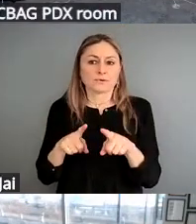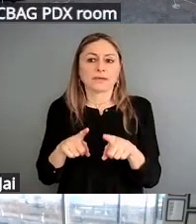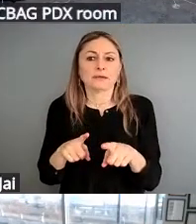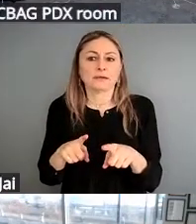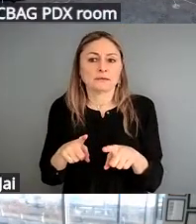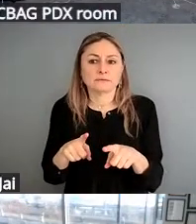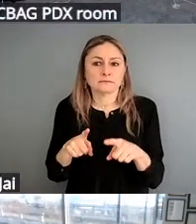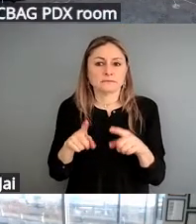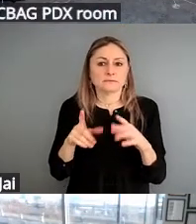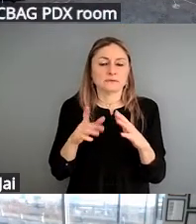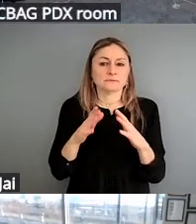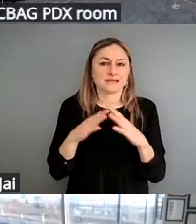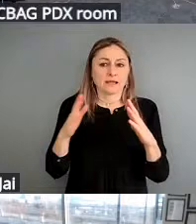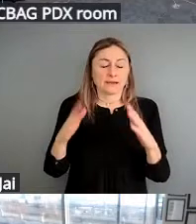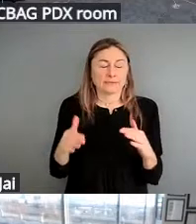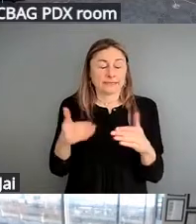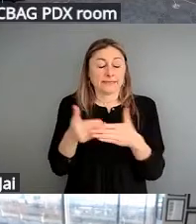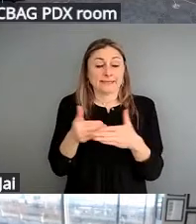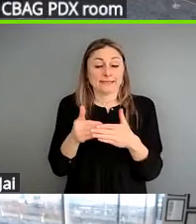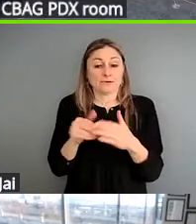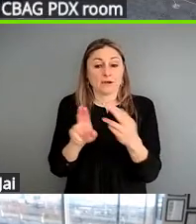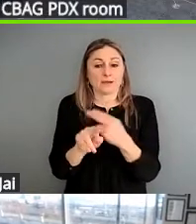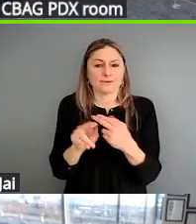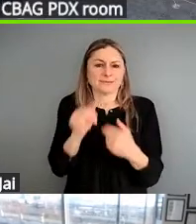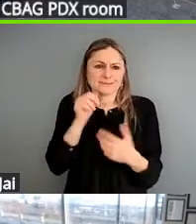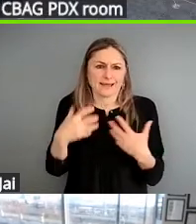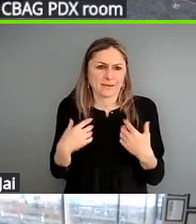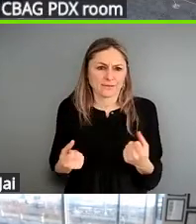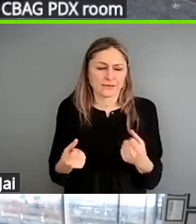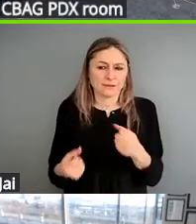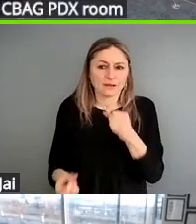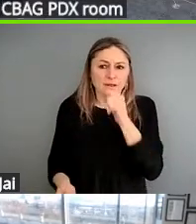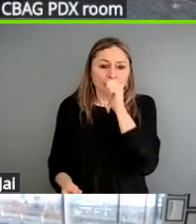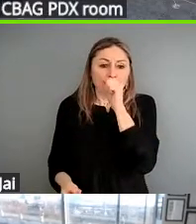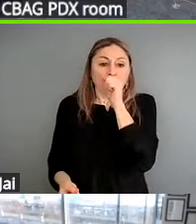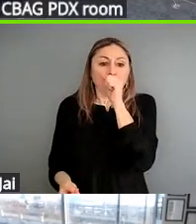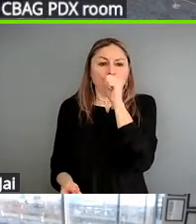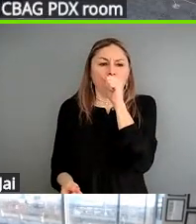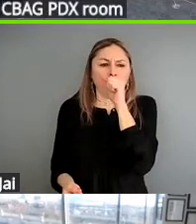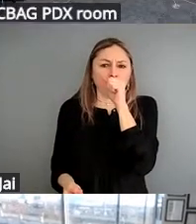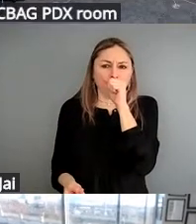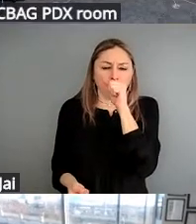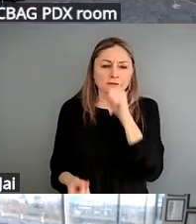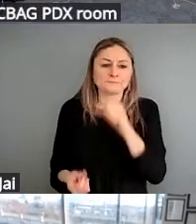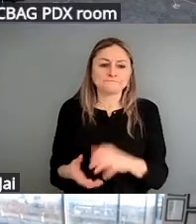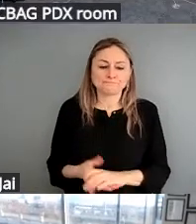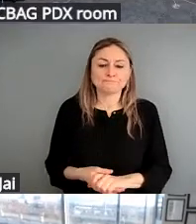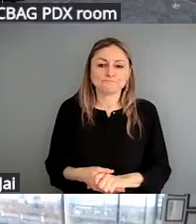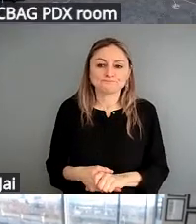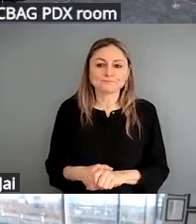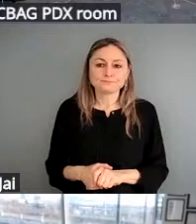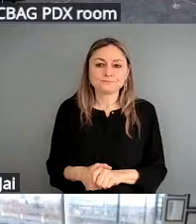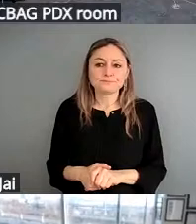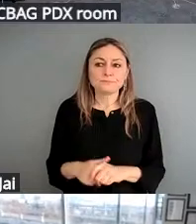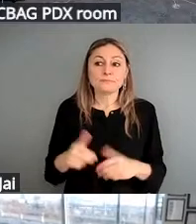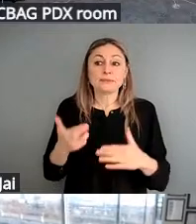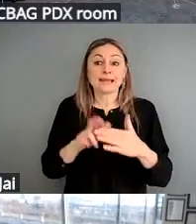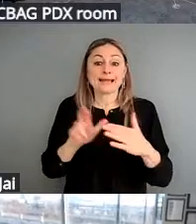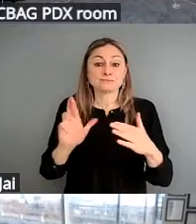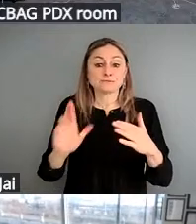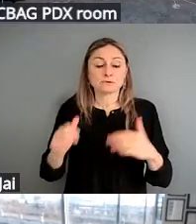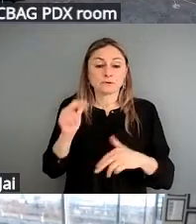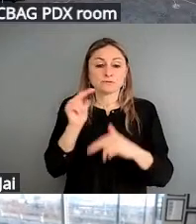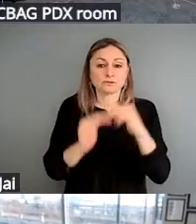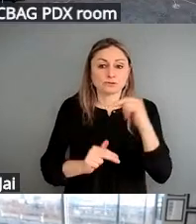to the freeway is not very healthy. So the idea was, if it does turn out that as a result of construction, we